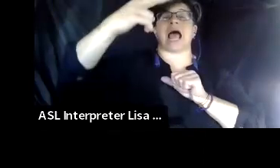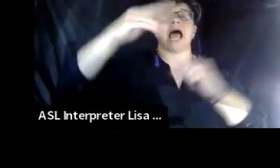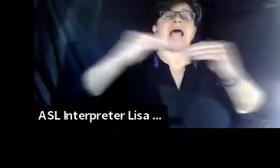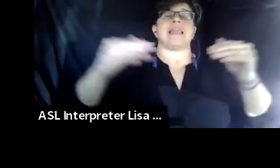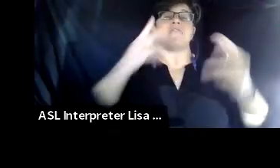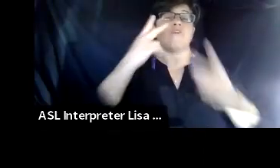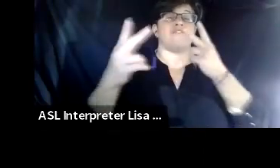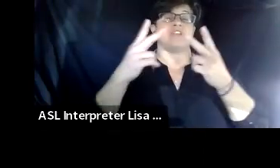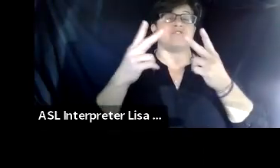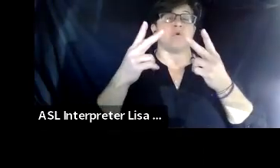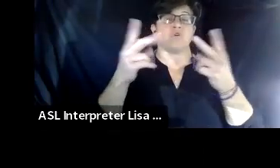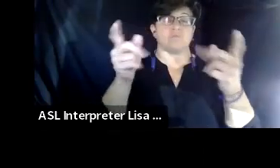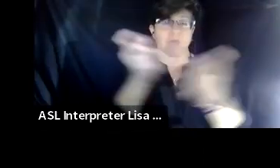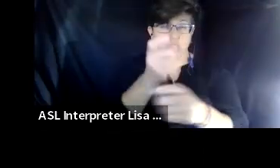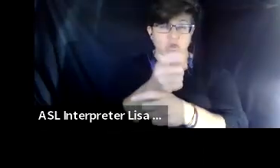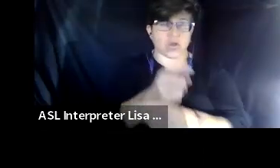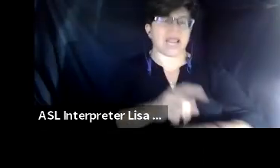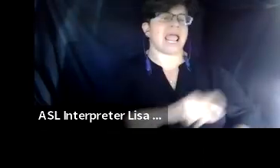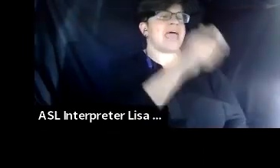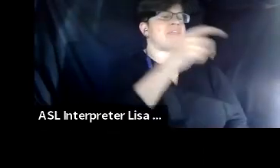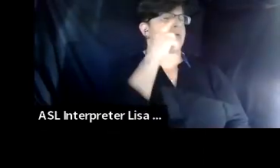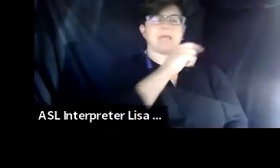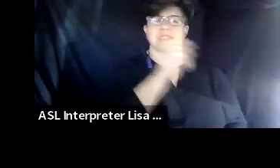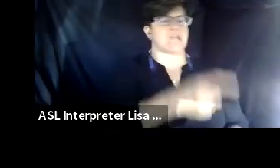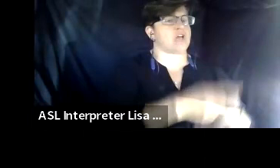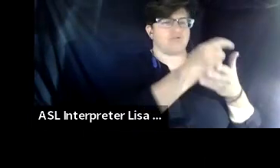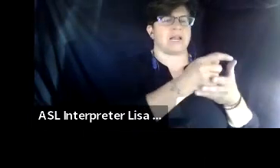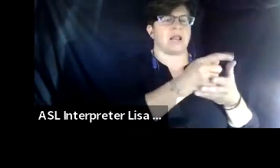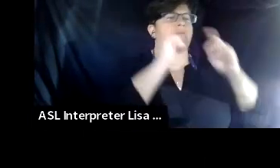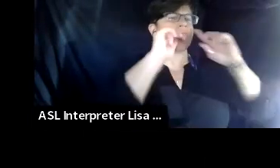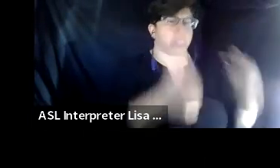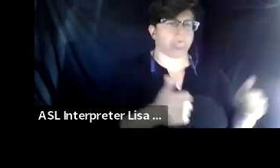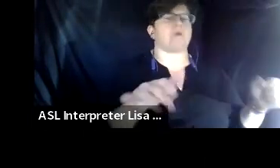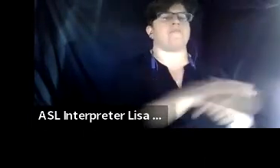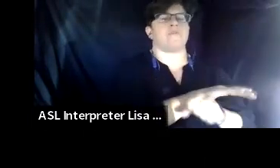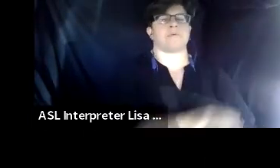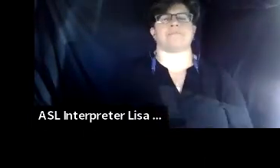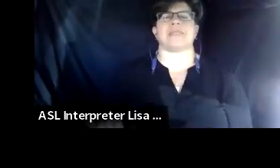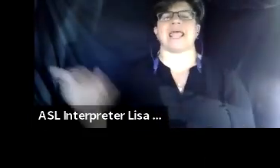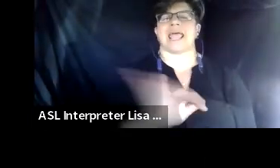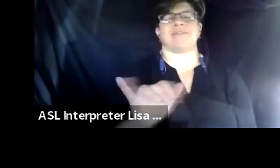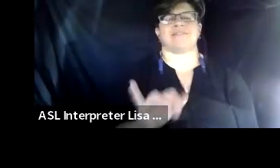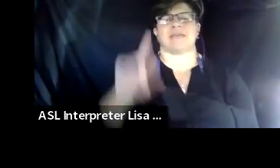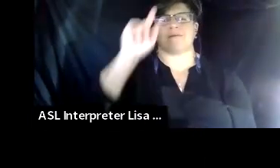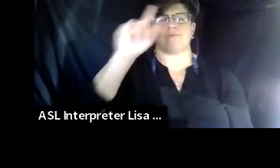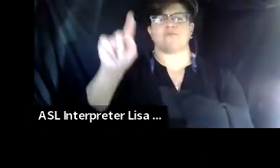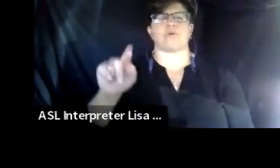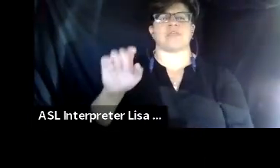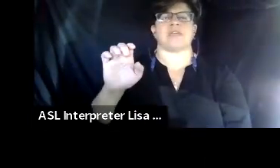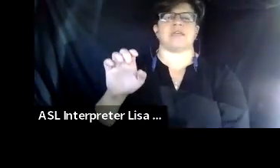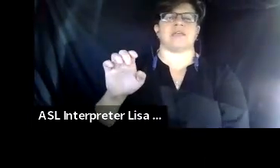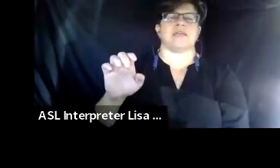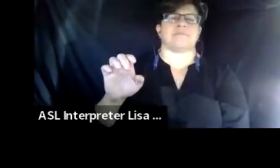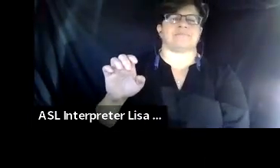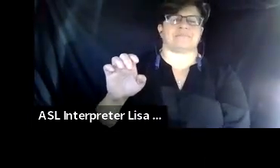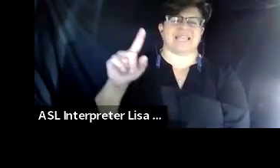while untreated mice have lost it completely. And the same holds for the ERG responses that still do deteriorate, but